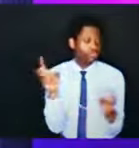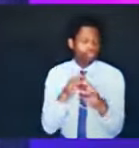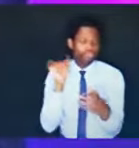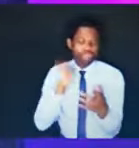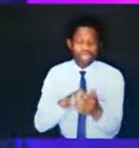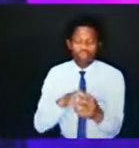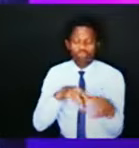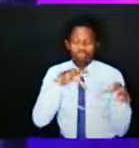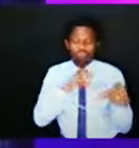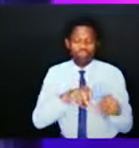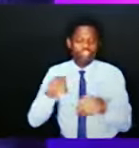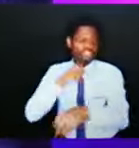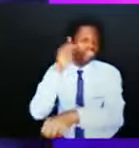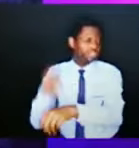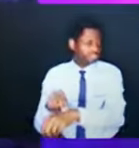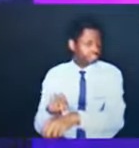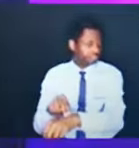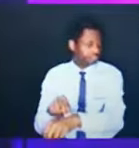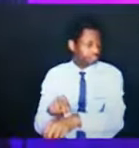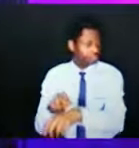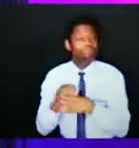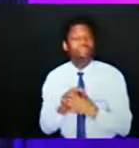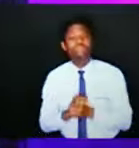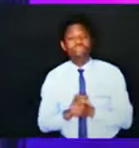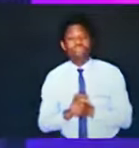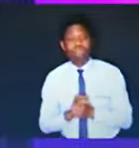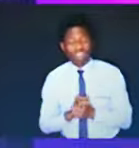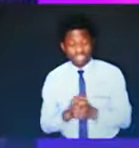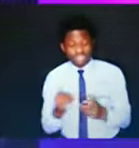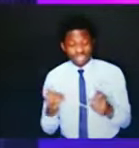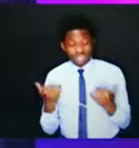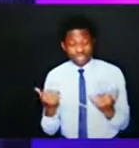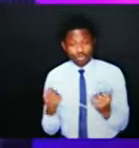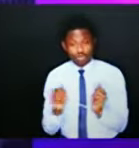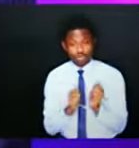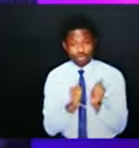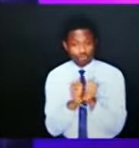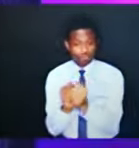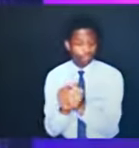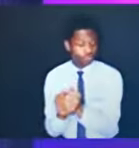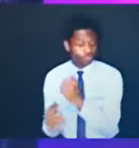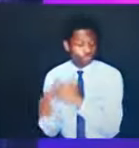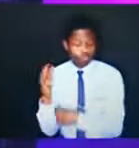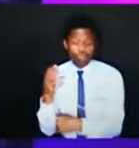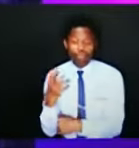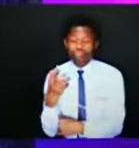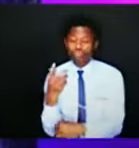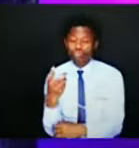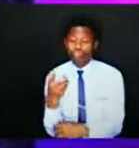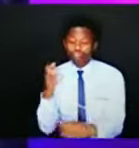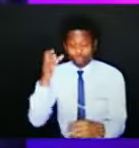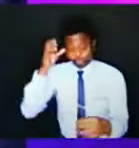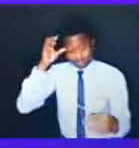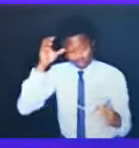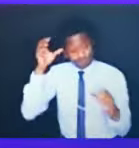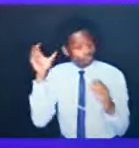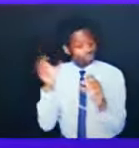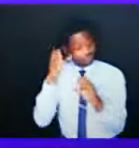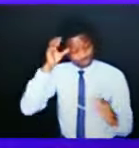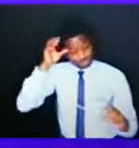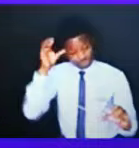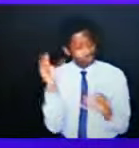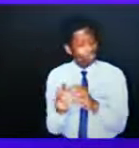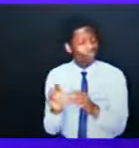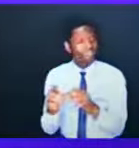say? One far am I? Now, in line with God's covenant with Abraham, Oshie onyango bun apamo eda oni Abraham temwa. Now,